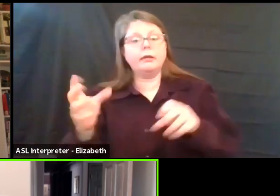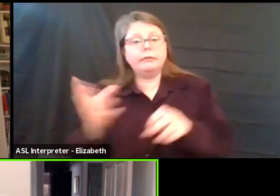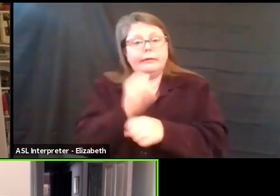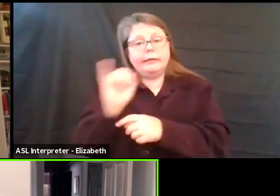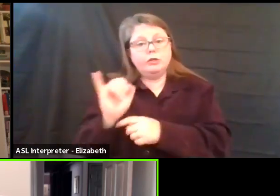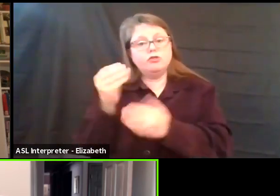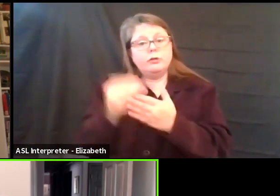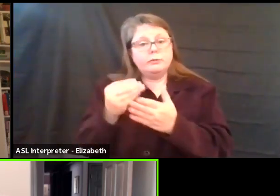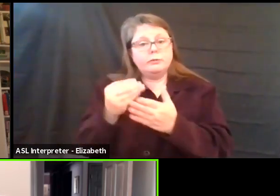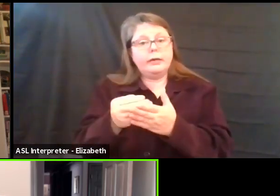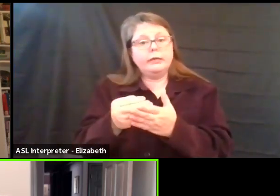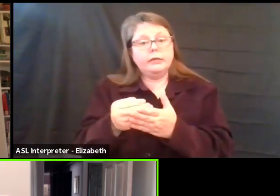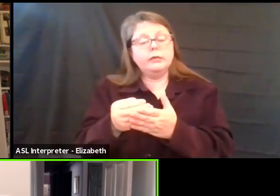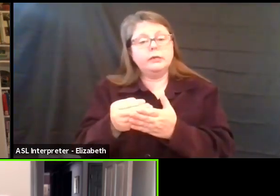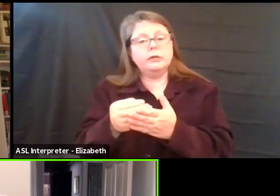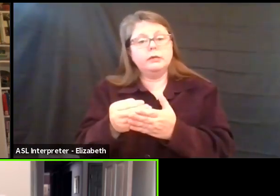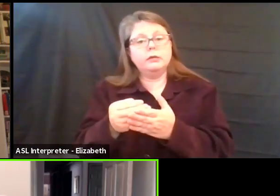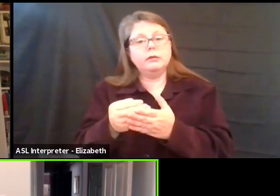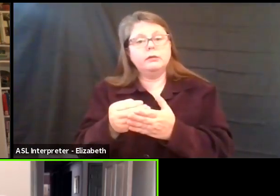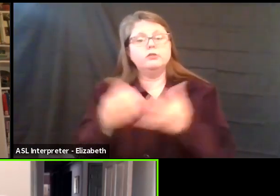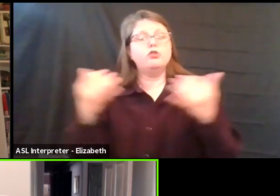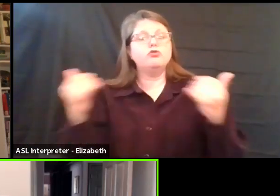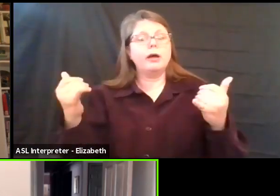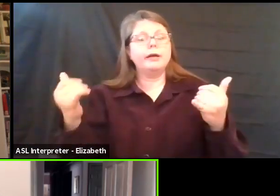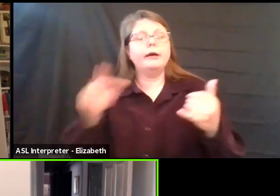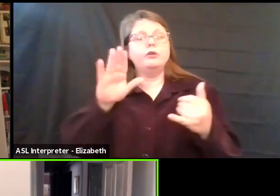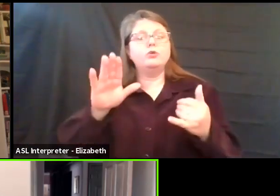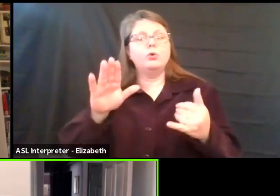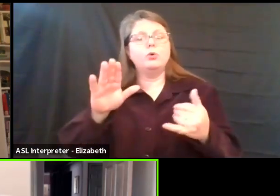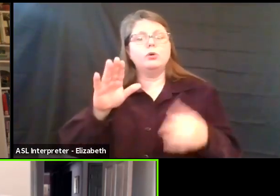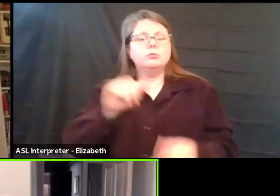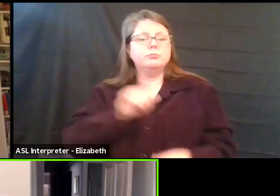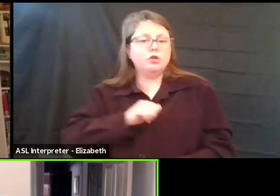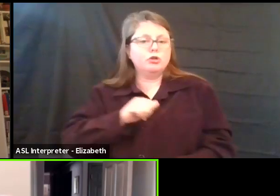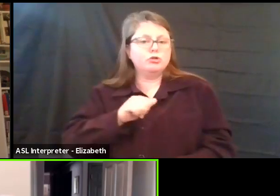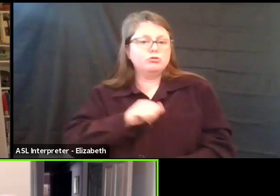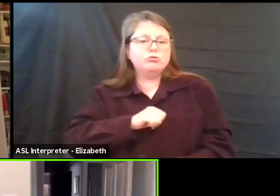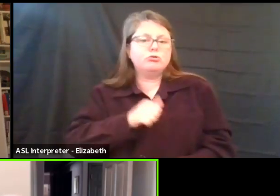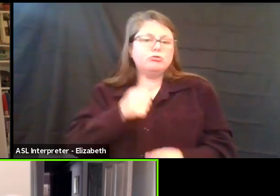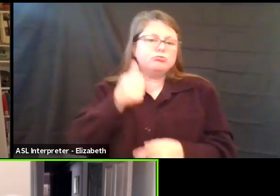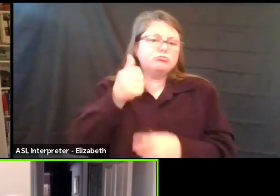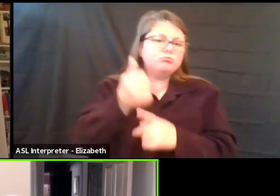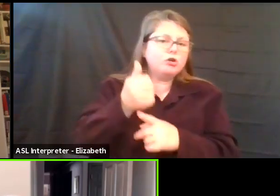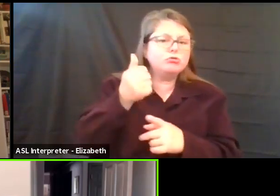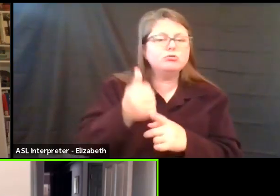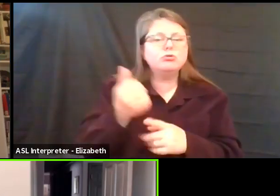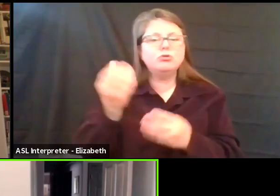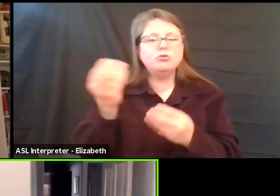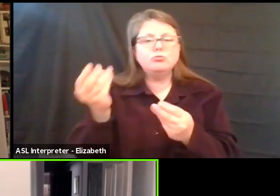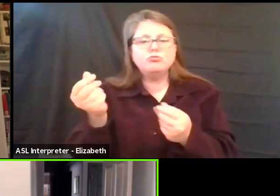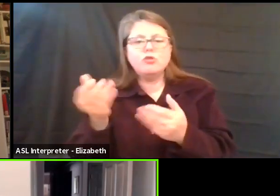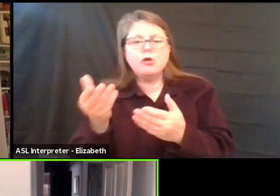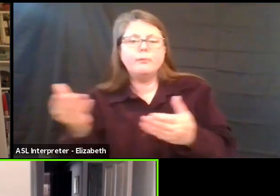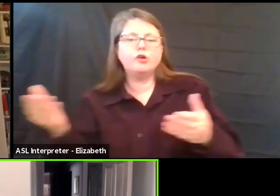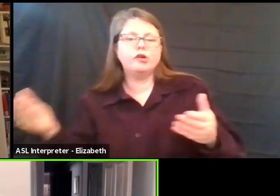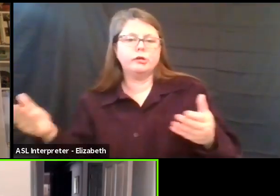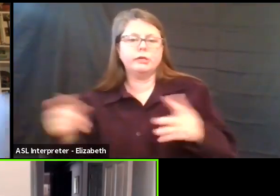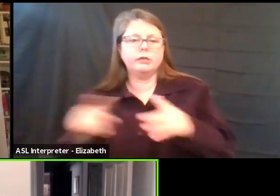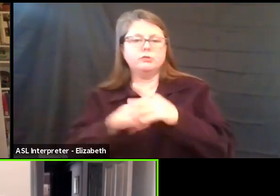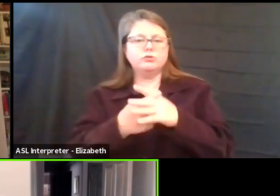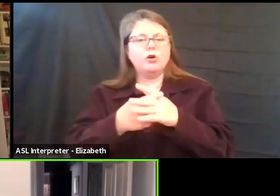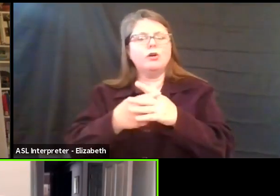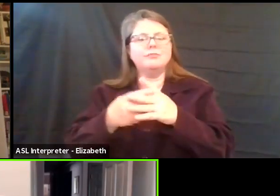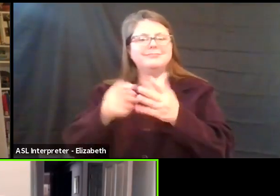Start an inventory of your personal property. I don't know about anybody on this call, but most of us don't have such a thing. And so when you start thinking